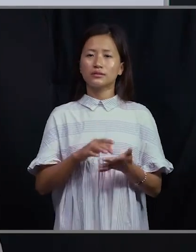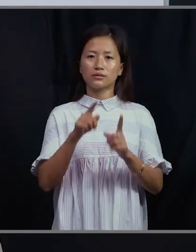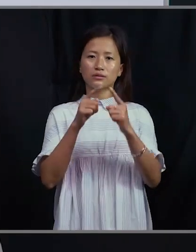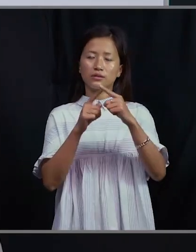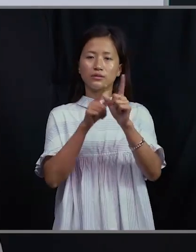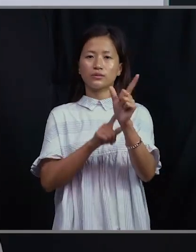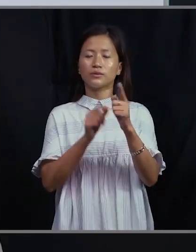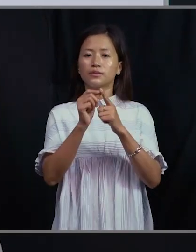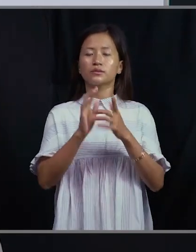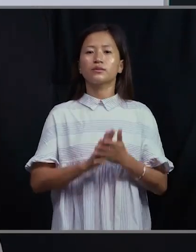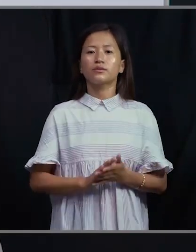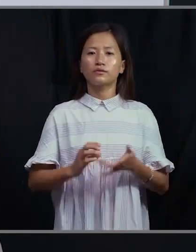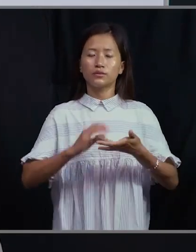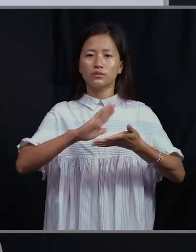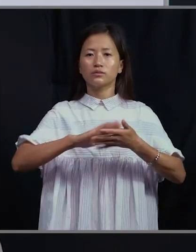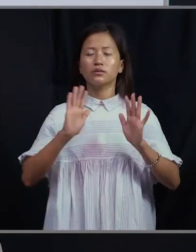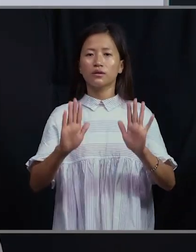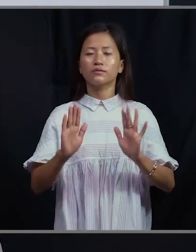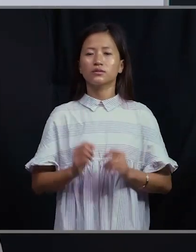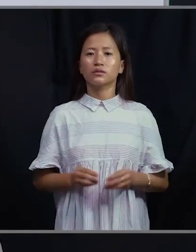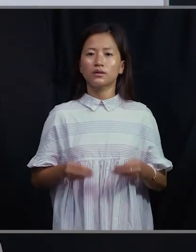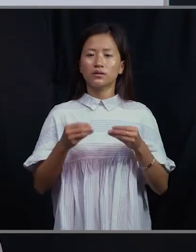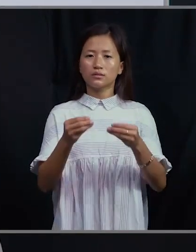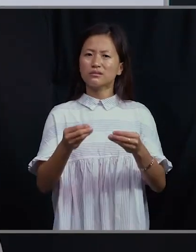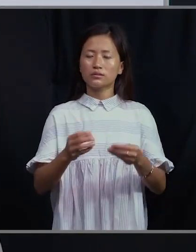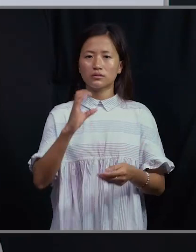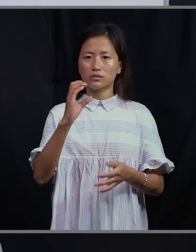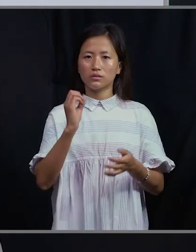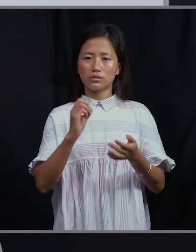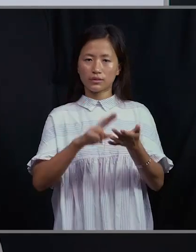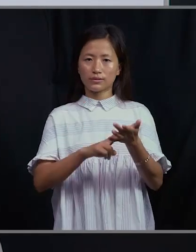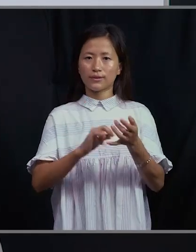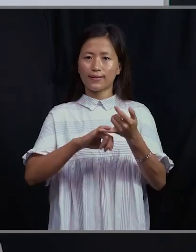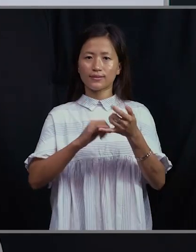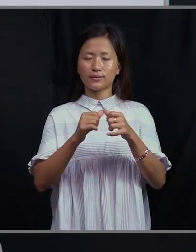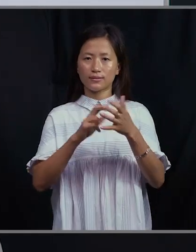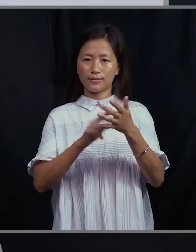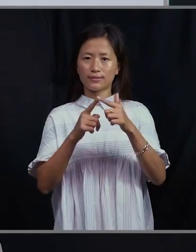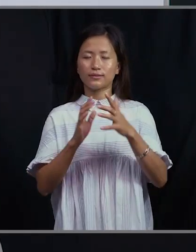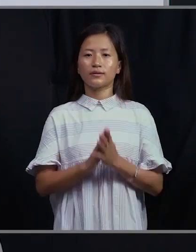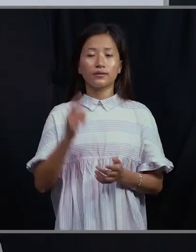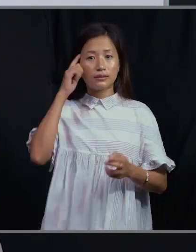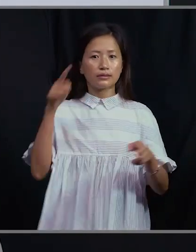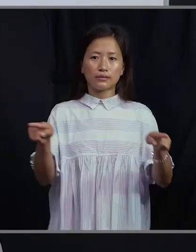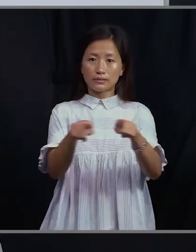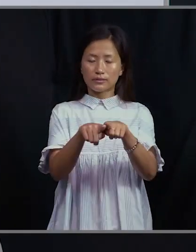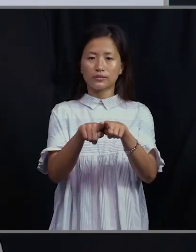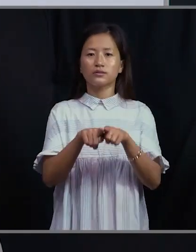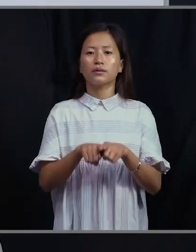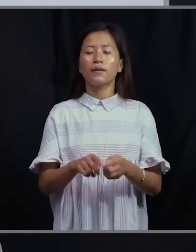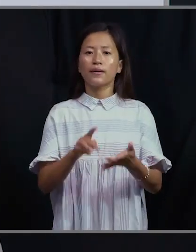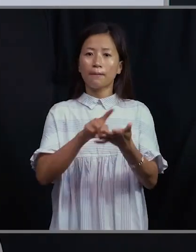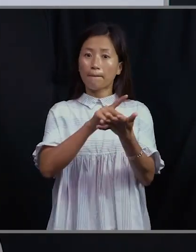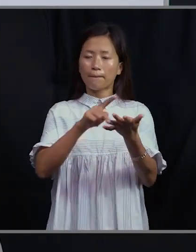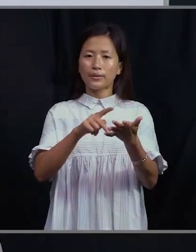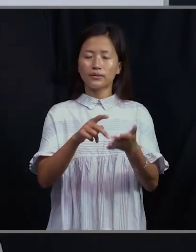marriage, okay, they have to give the consent, okay, that they are ready and they agree to this particular type